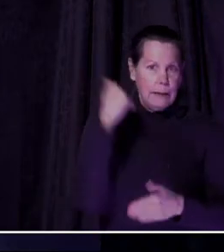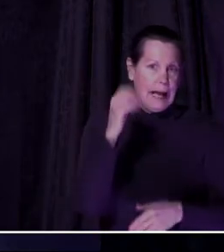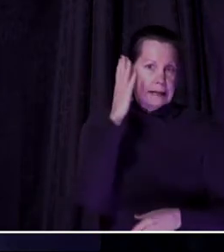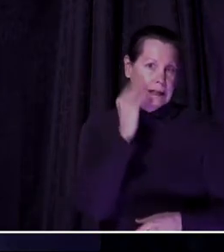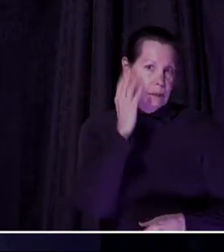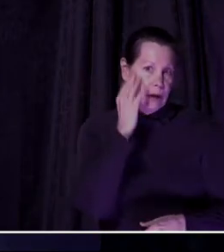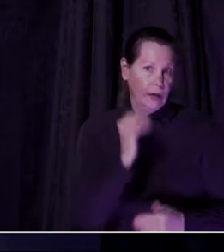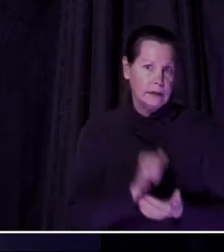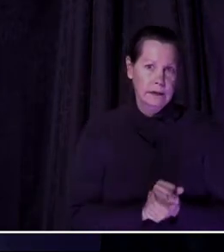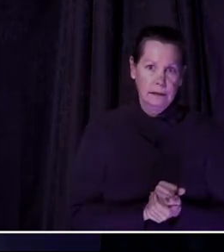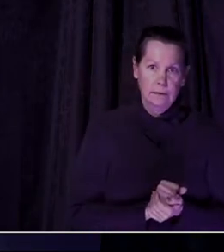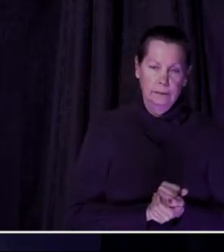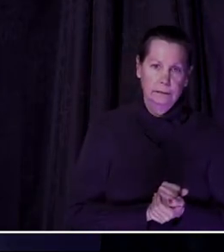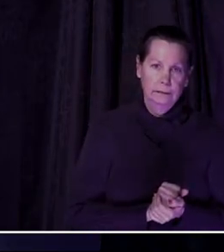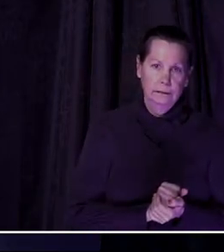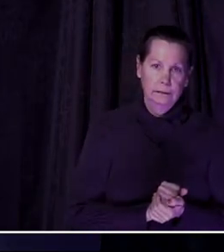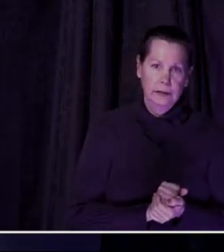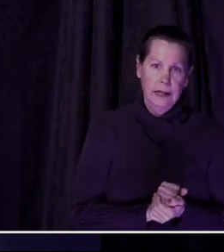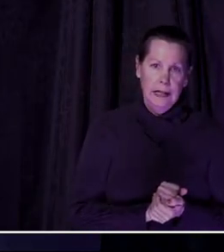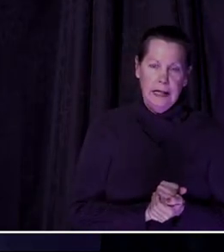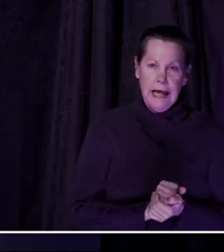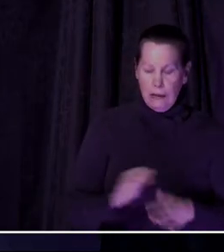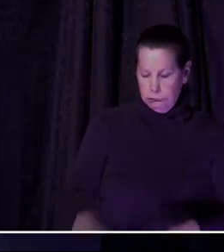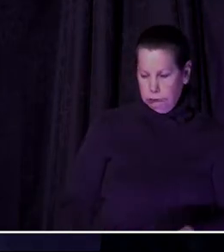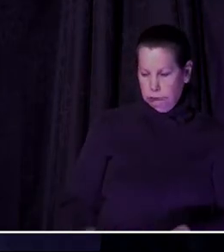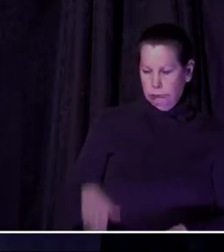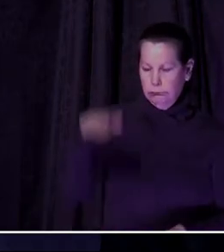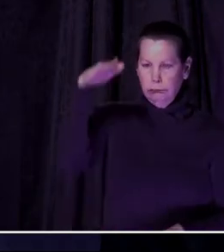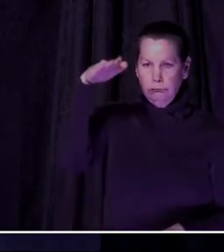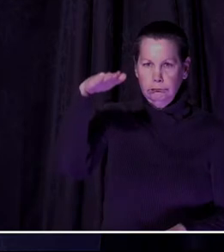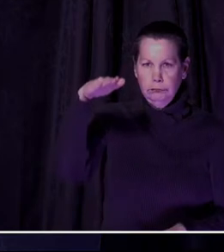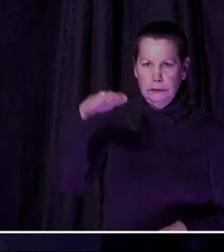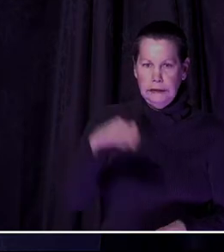experience, his pedigree, if you will.